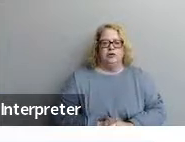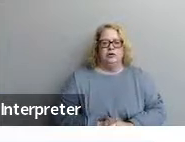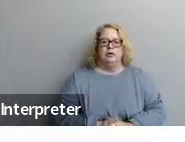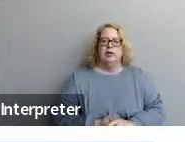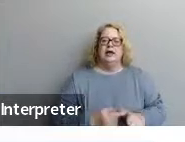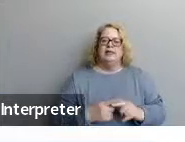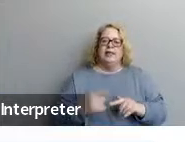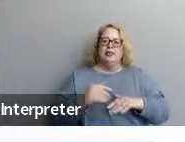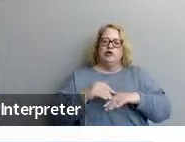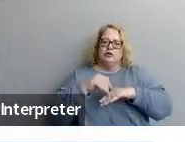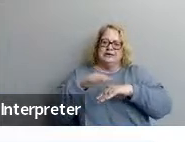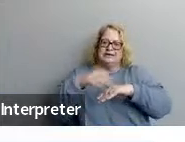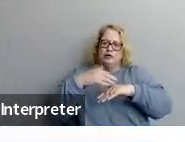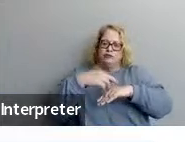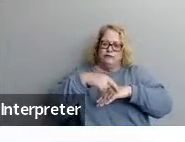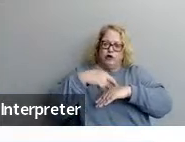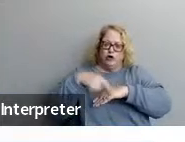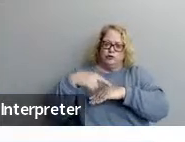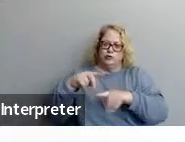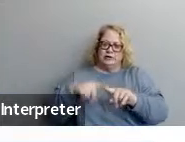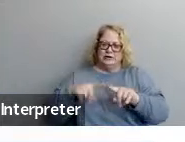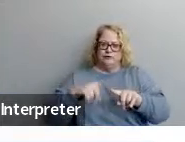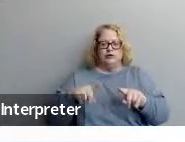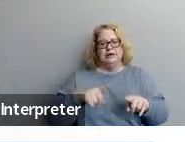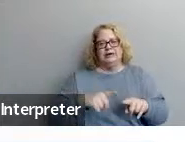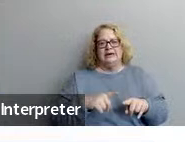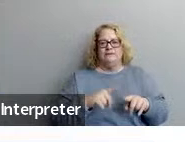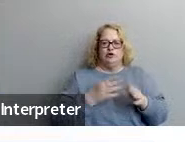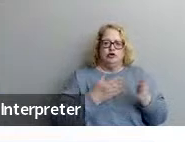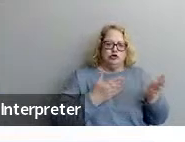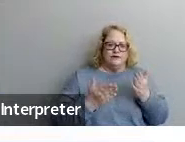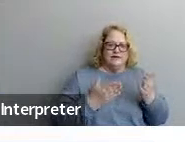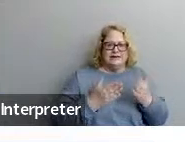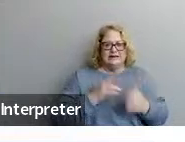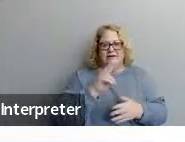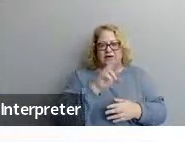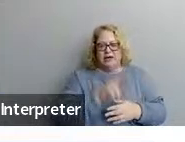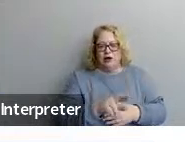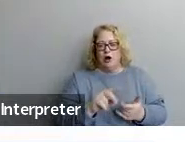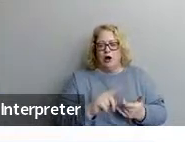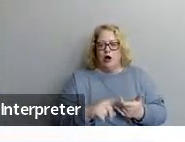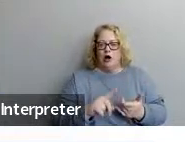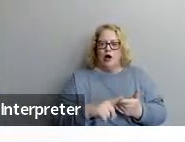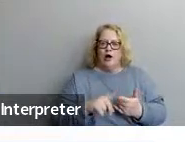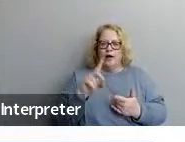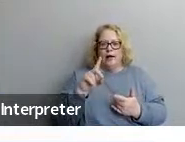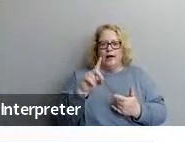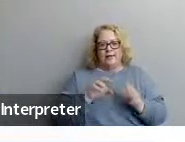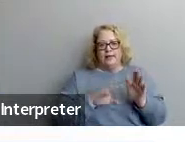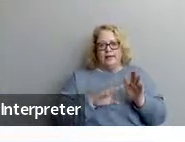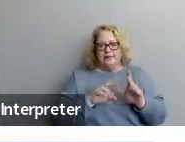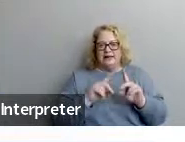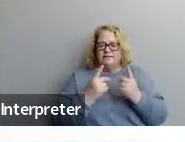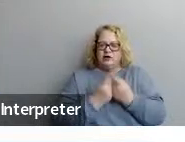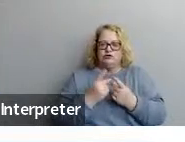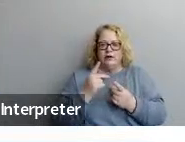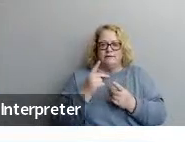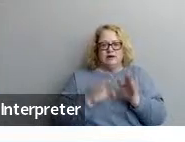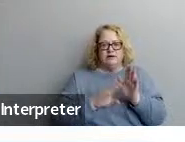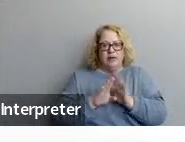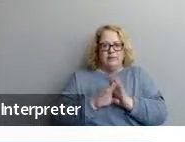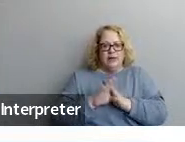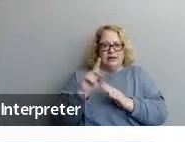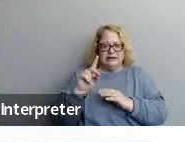various eligibility services once they leave us. So that's vocational rehabilitation, that's the Division of Developmental Disabilities, the